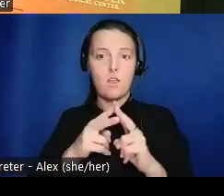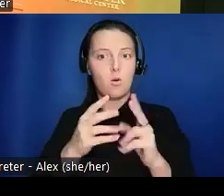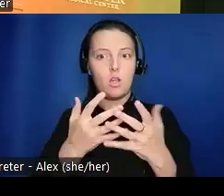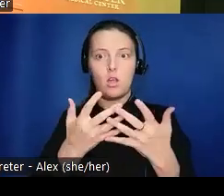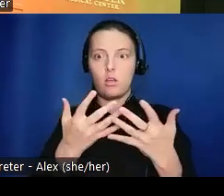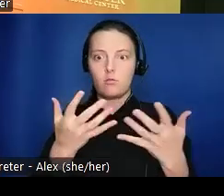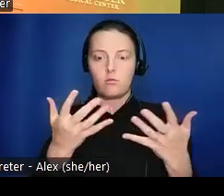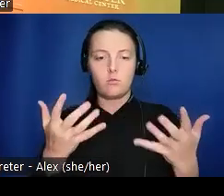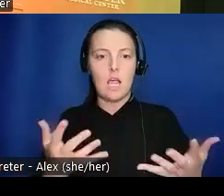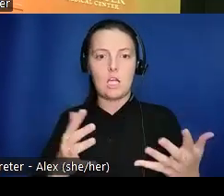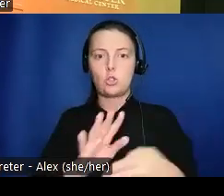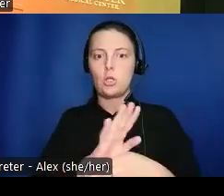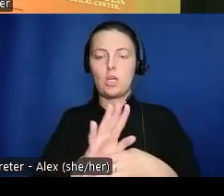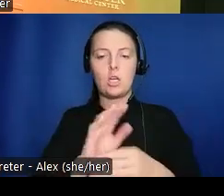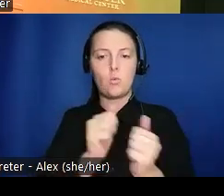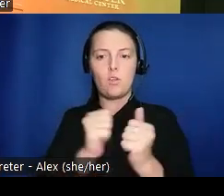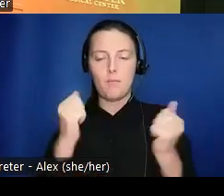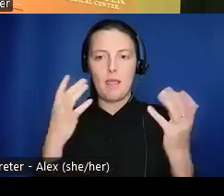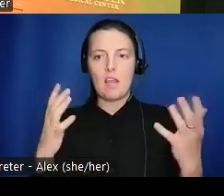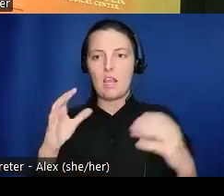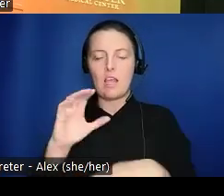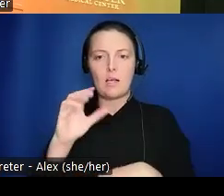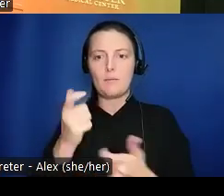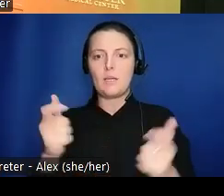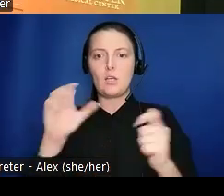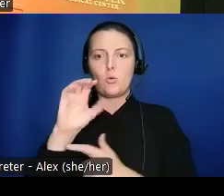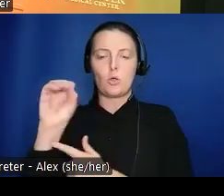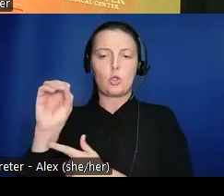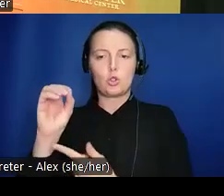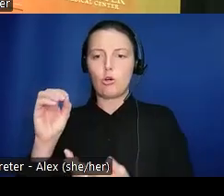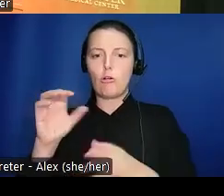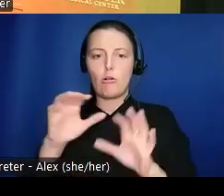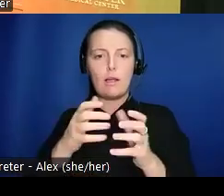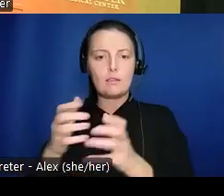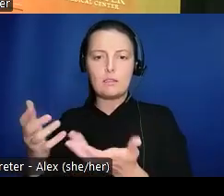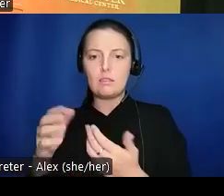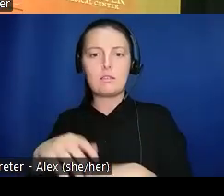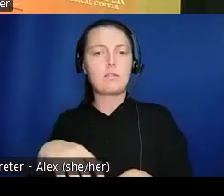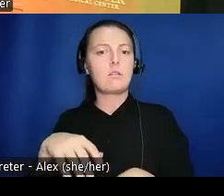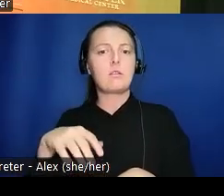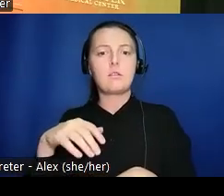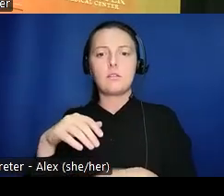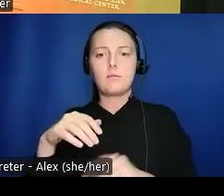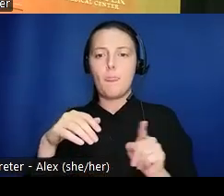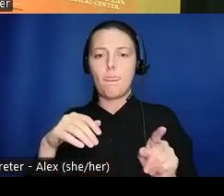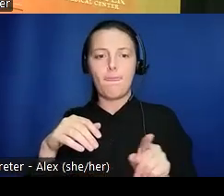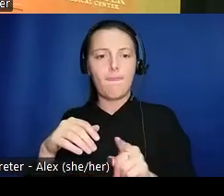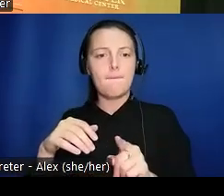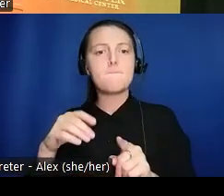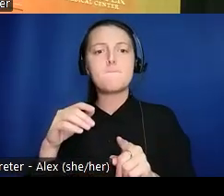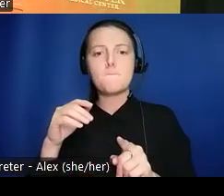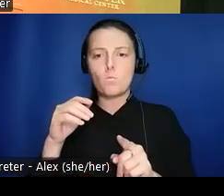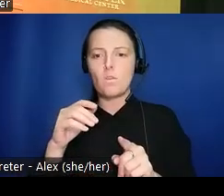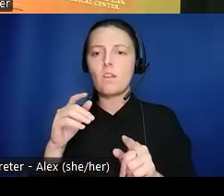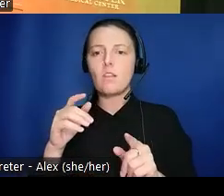Health and Amazon's and etc. The mild to moderate level of the care, we're going to have to